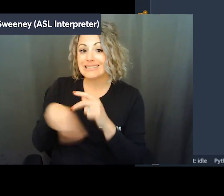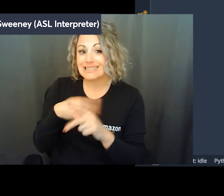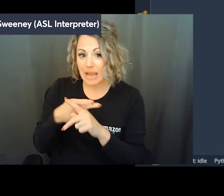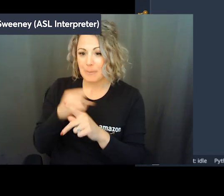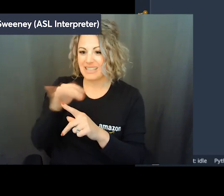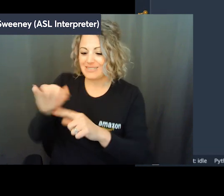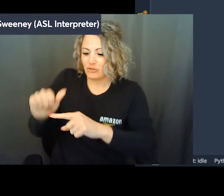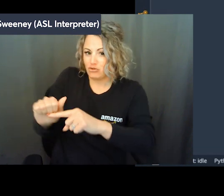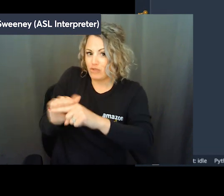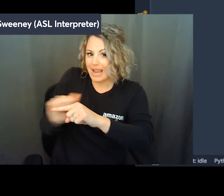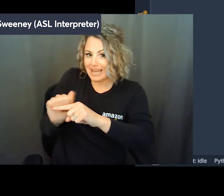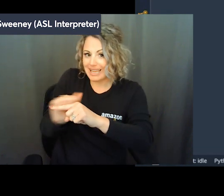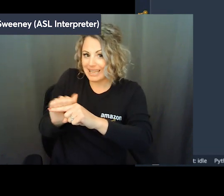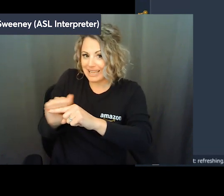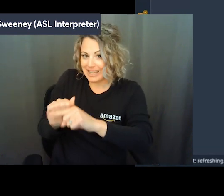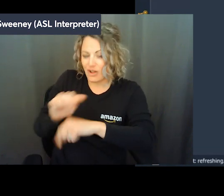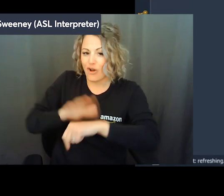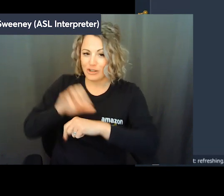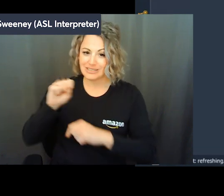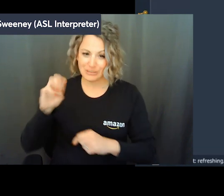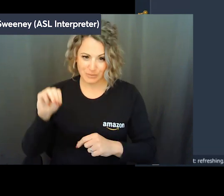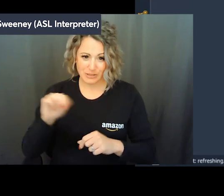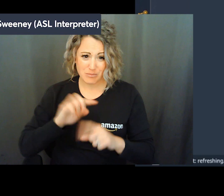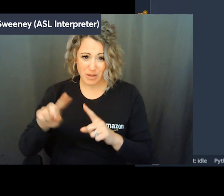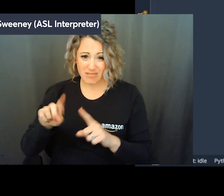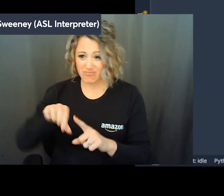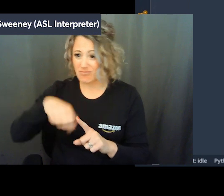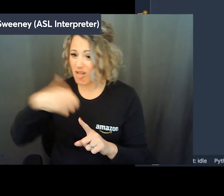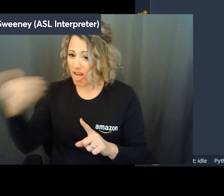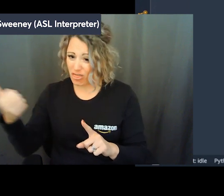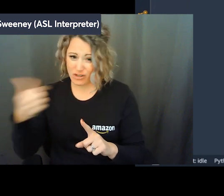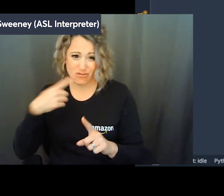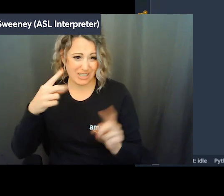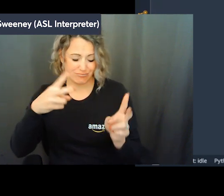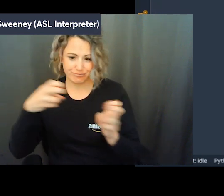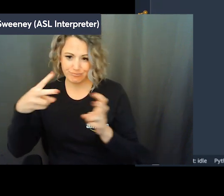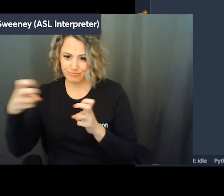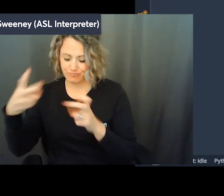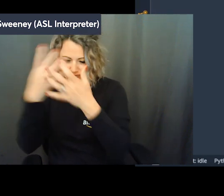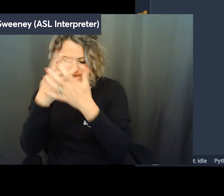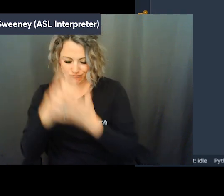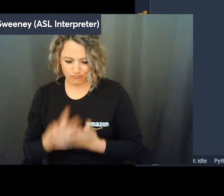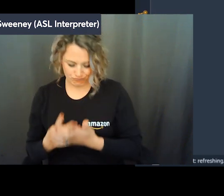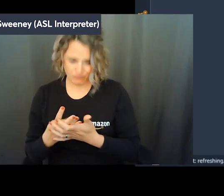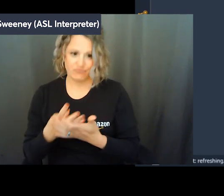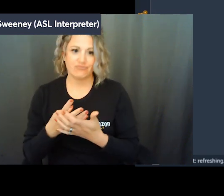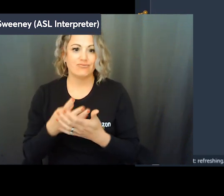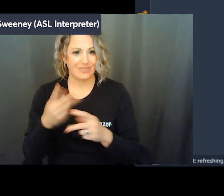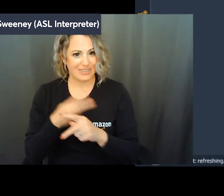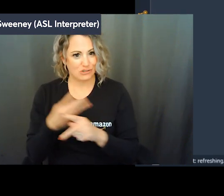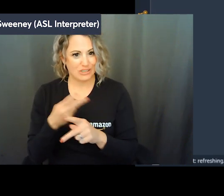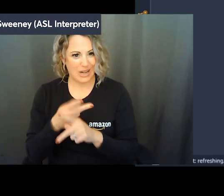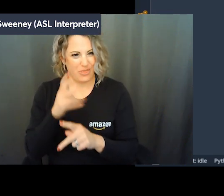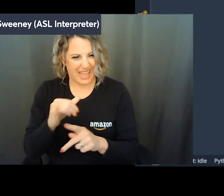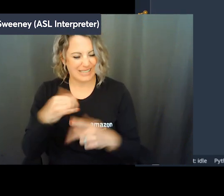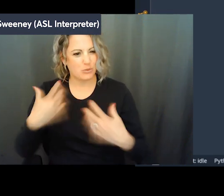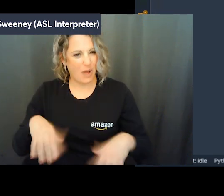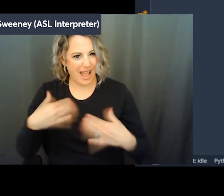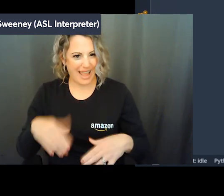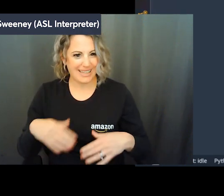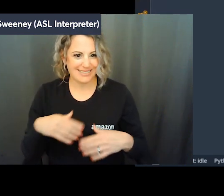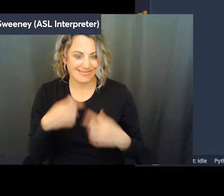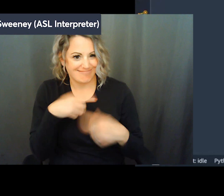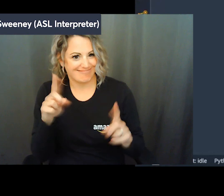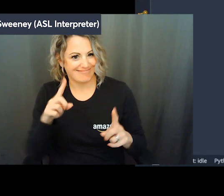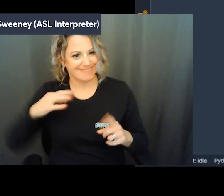SageMaker. But in regards to inference, all of the instance related work is abstracted out, and that's where the power of it comes in. So even though